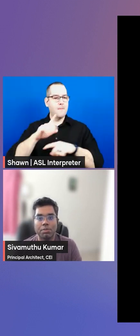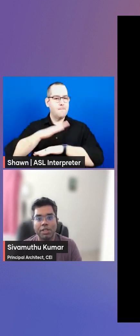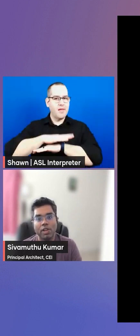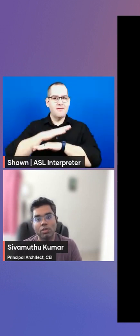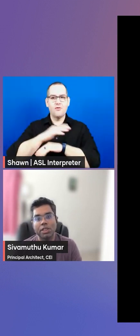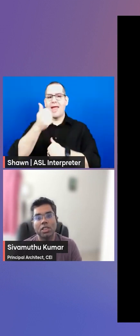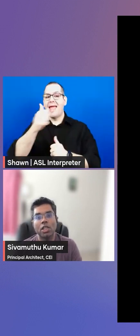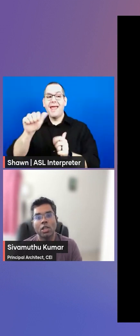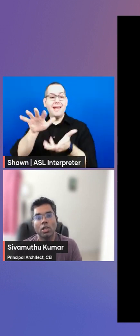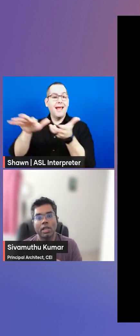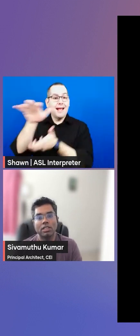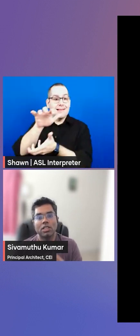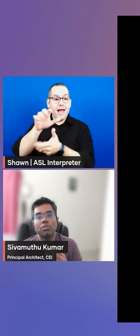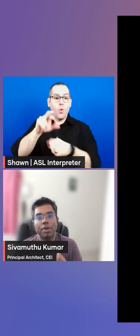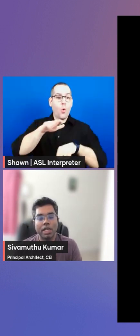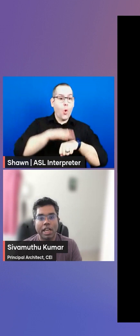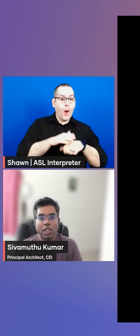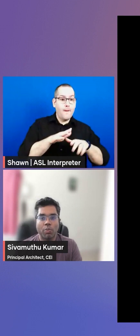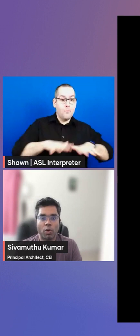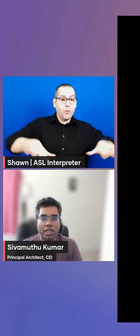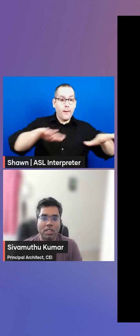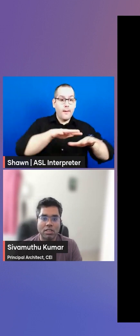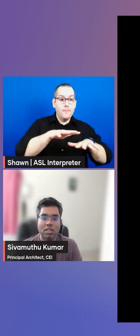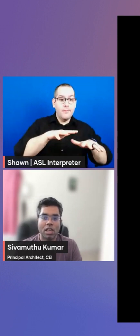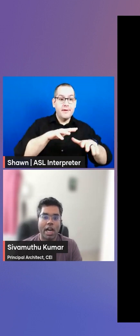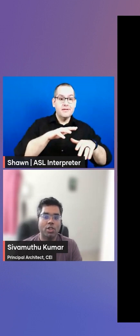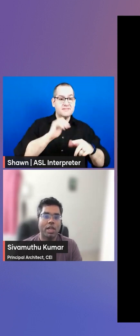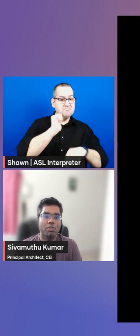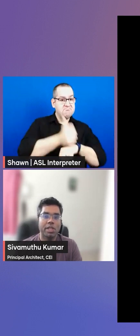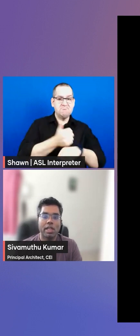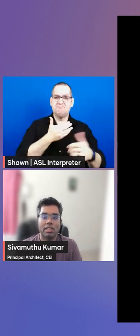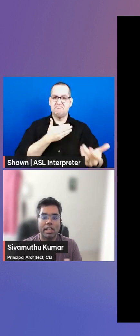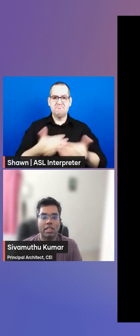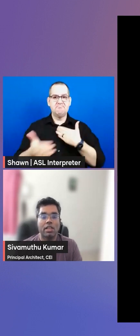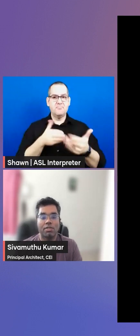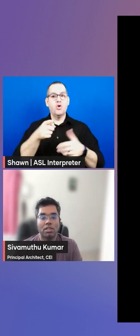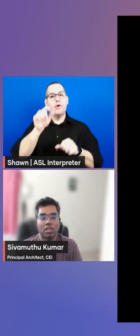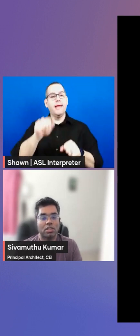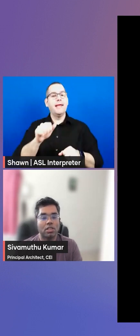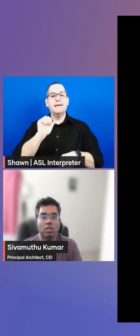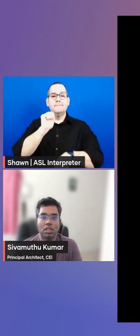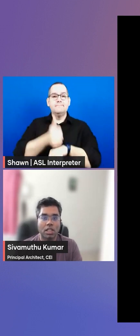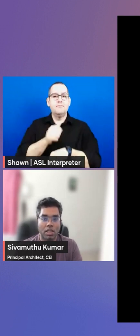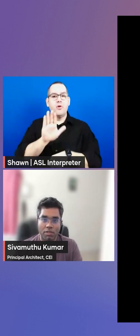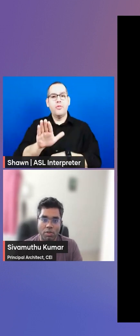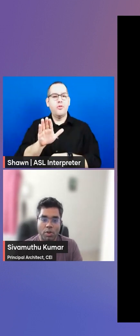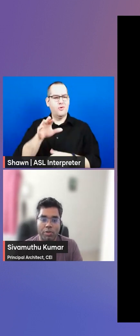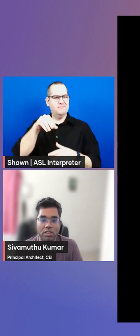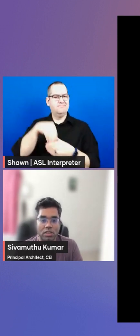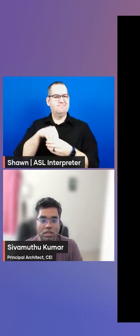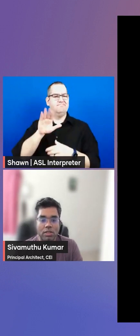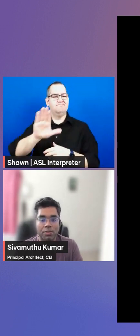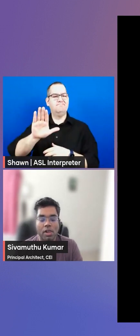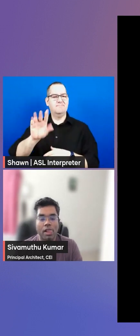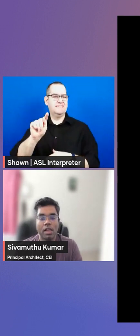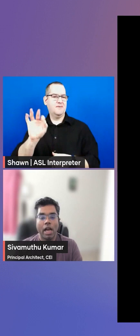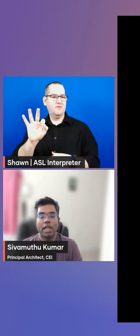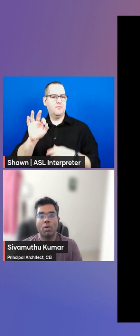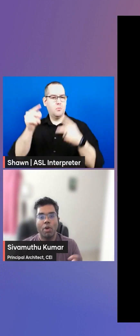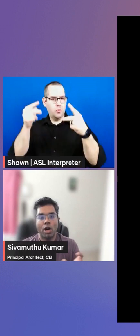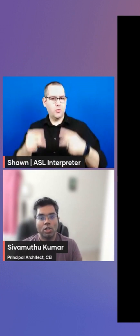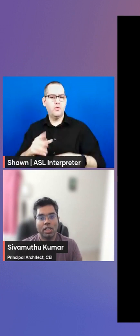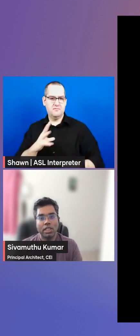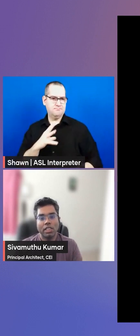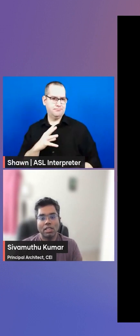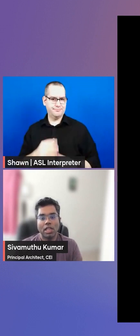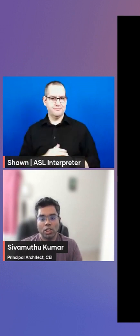or on-prem environment. You can just bring any providers and you can build like the entire infrastructure using the Terraform providers itself.